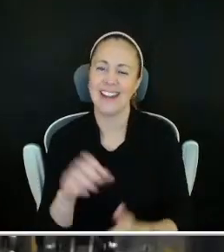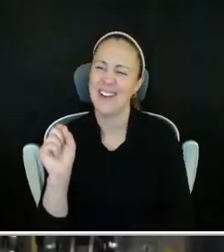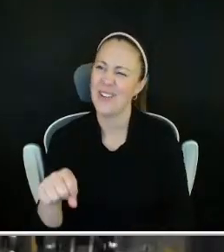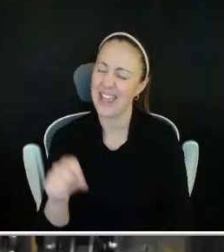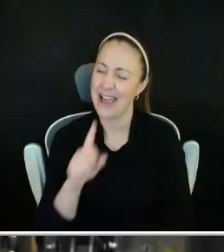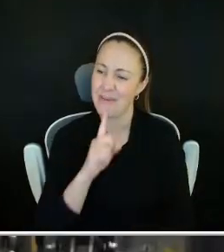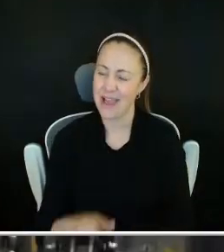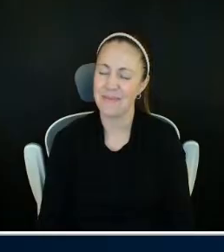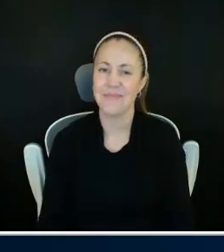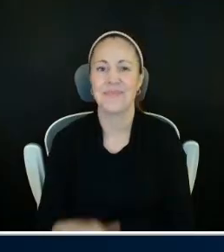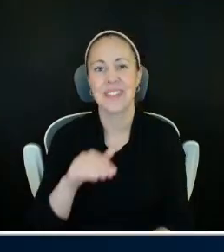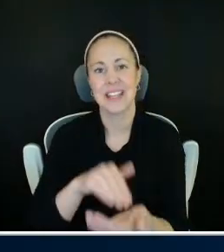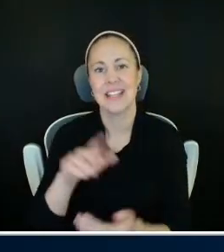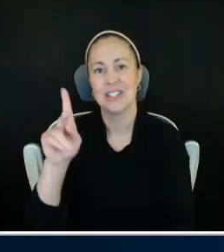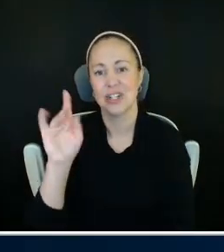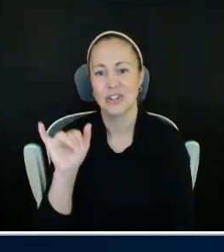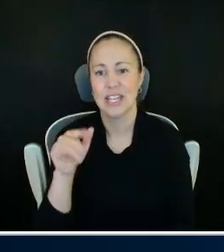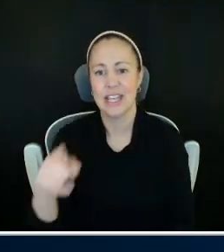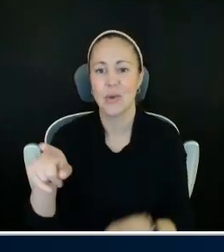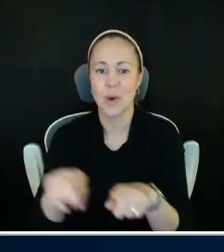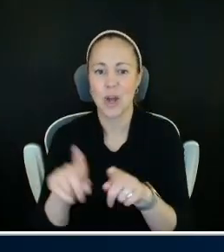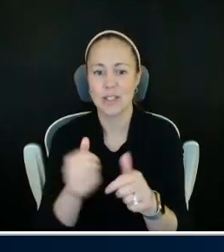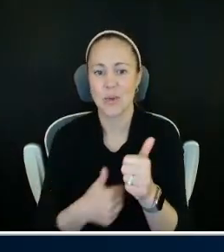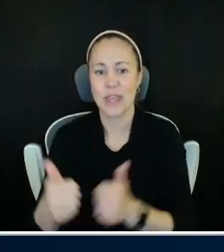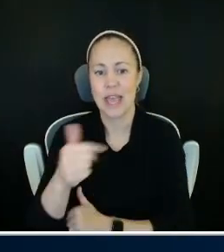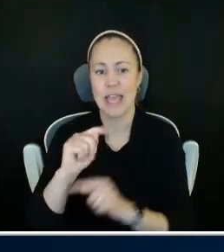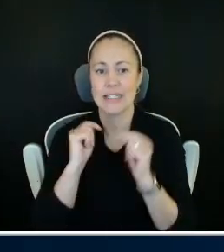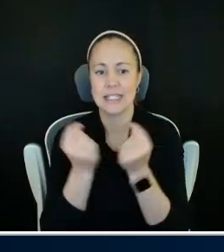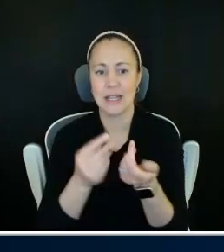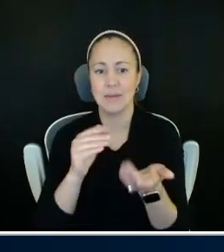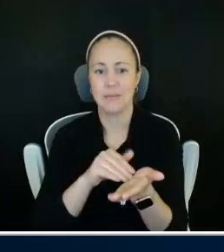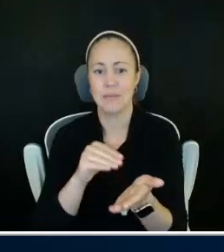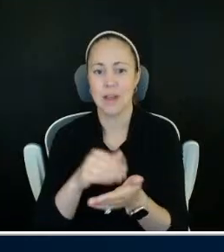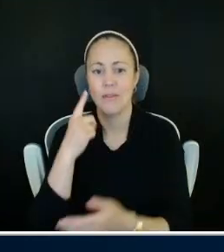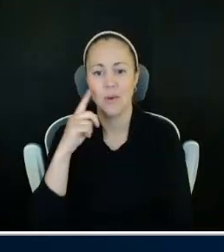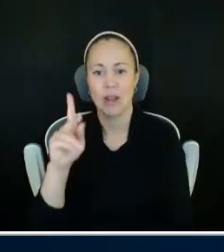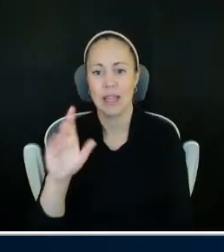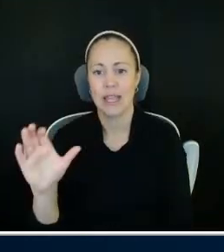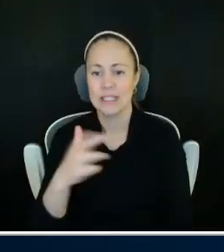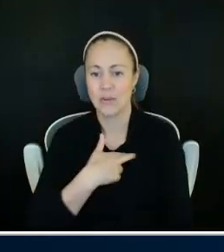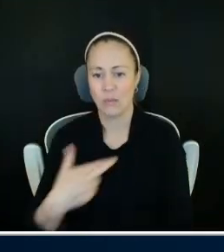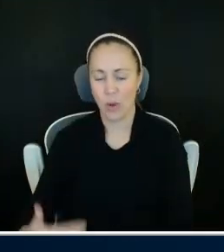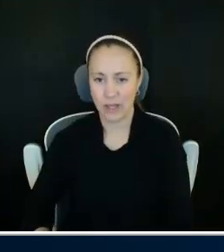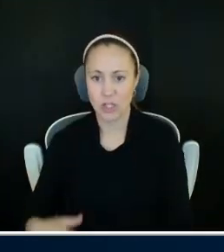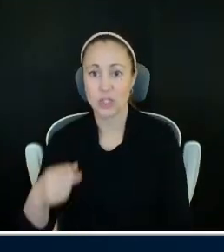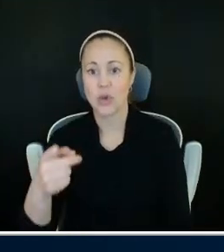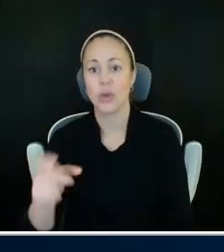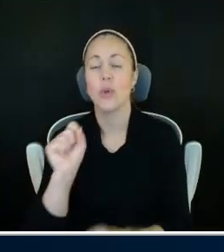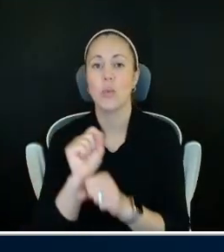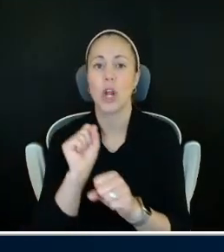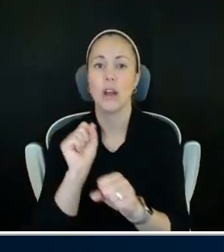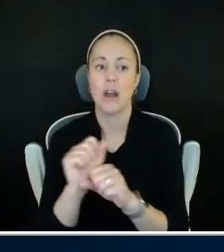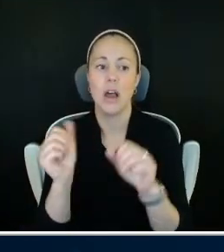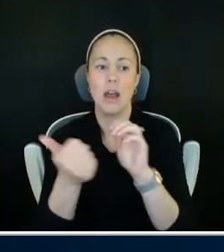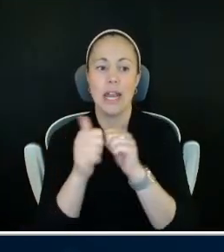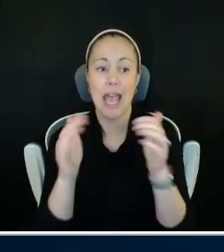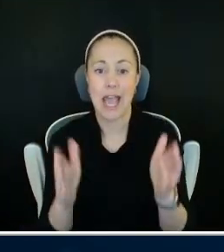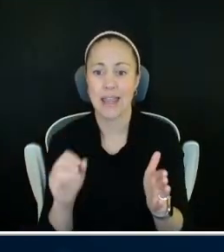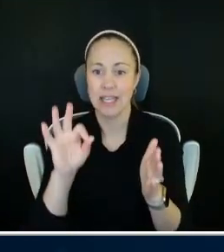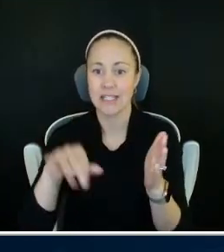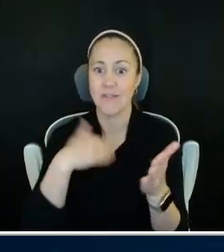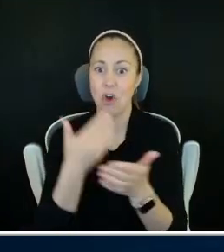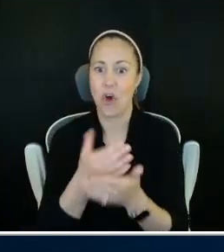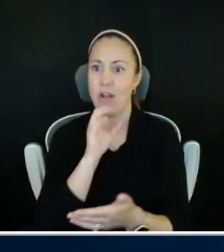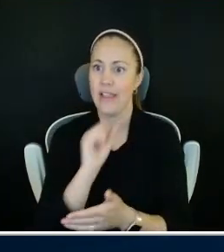you're also, as we know, the head team physician for the Kansas City Royals. So you work on athletes of all age ranges.